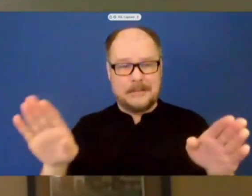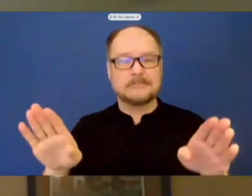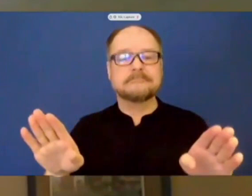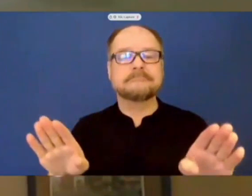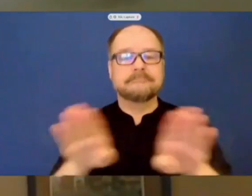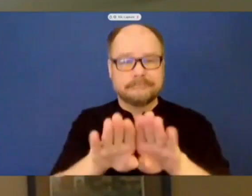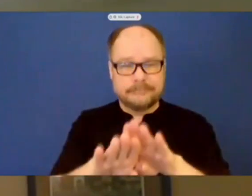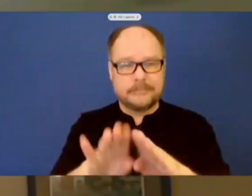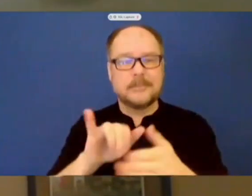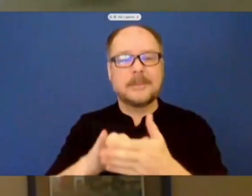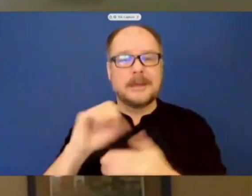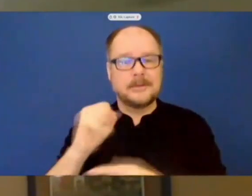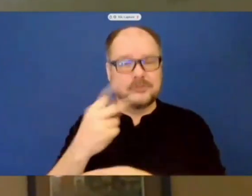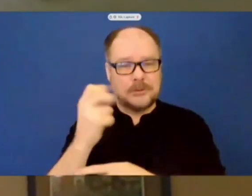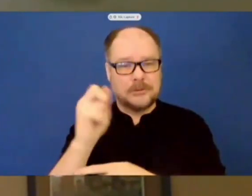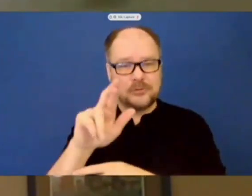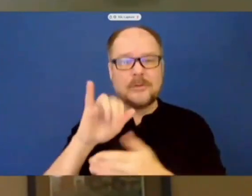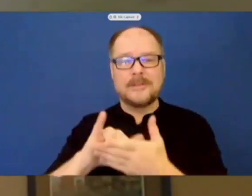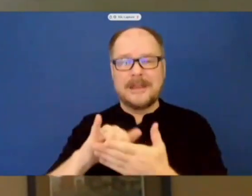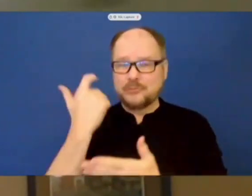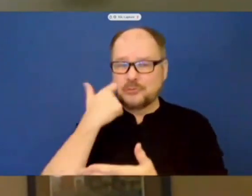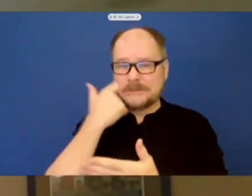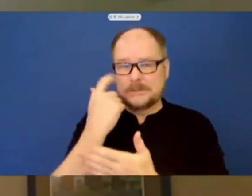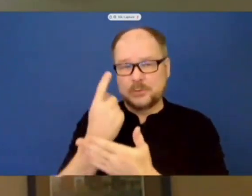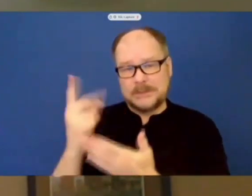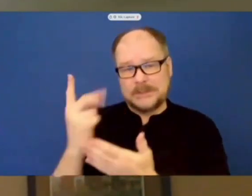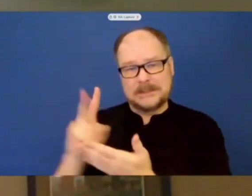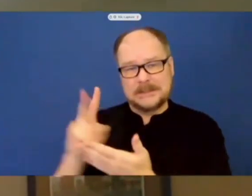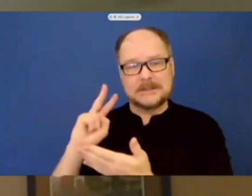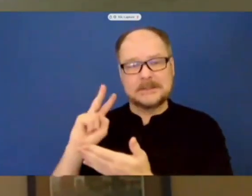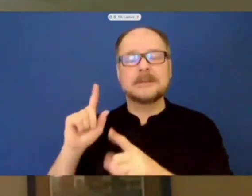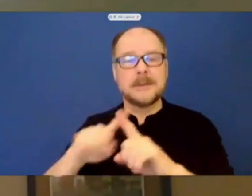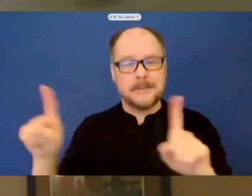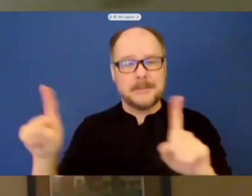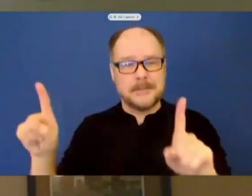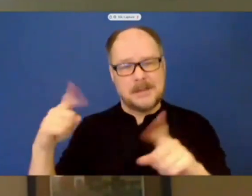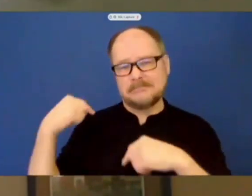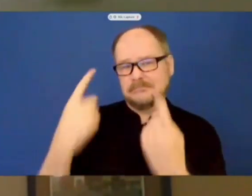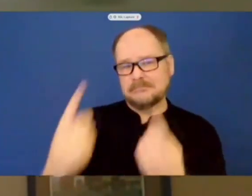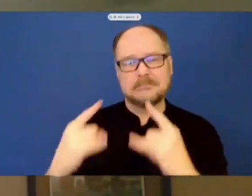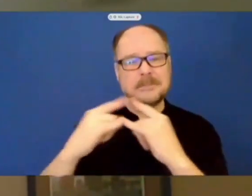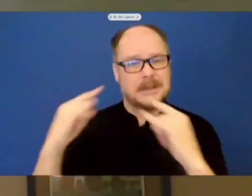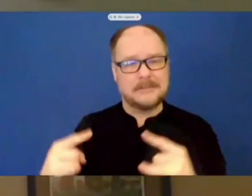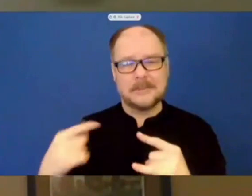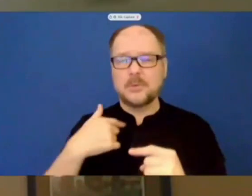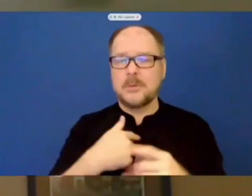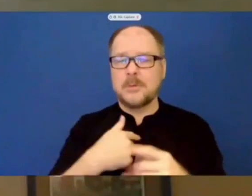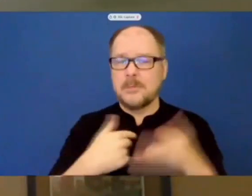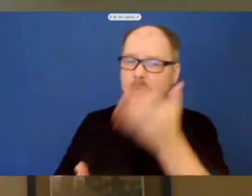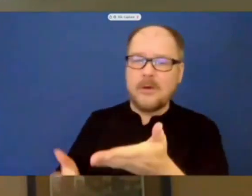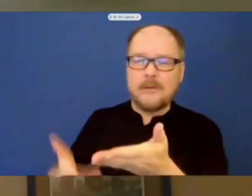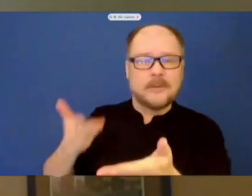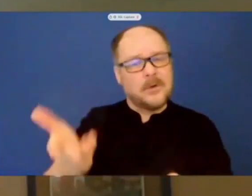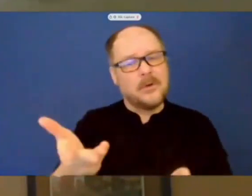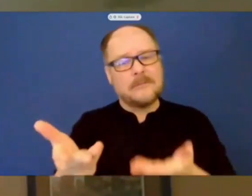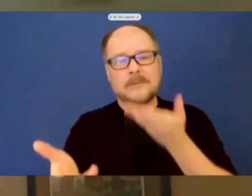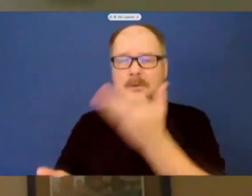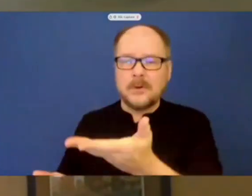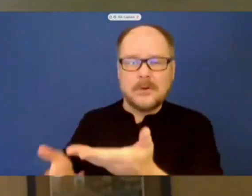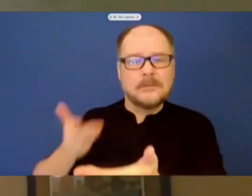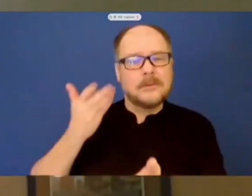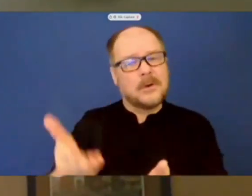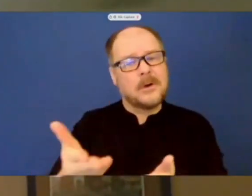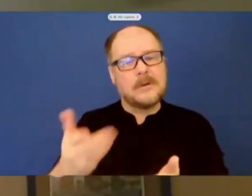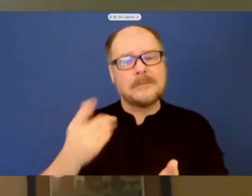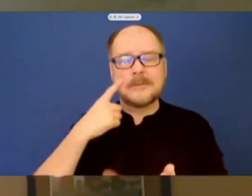but that was only in recent weeks that happened. But throughout this encampment situation, we have been offering people opportunities to come